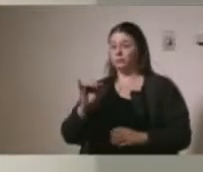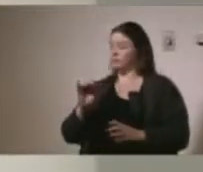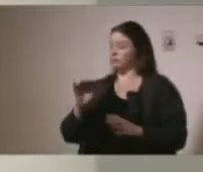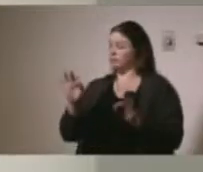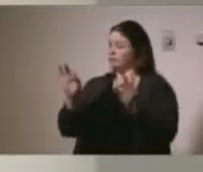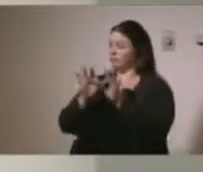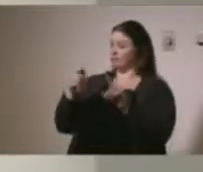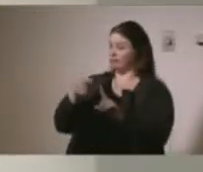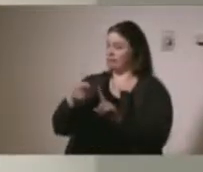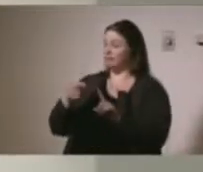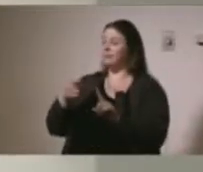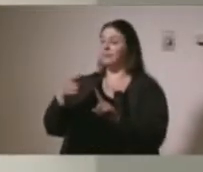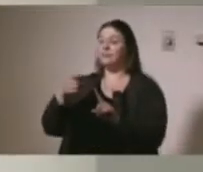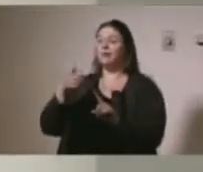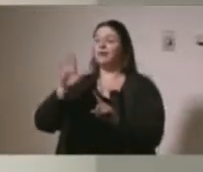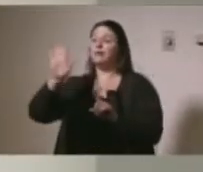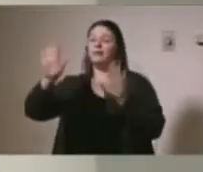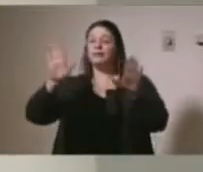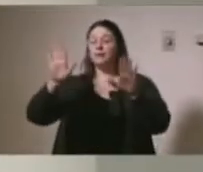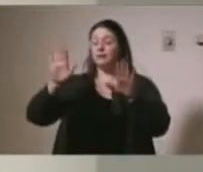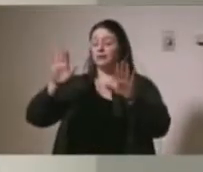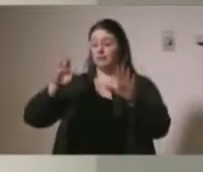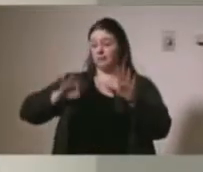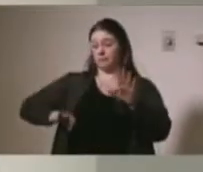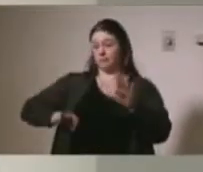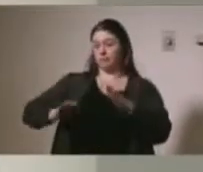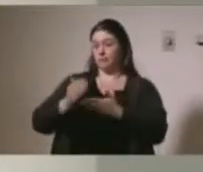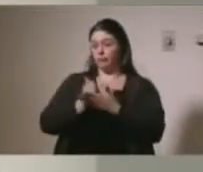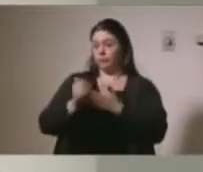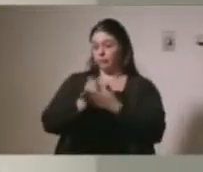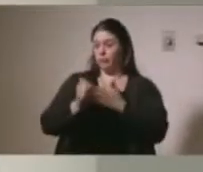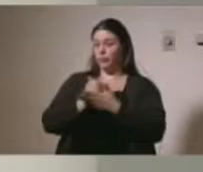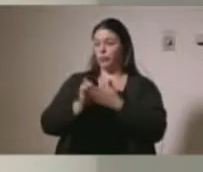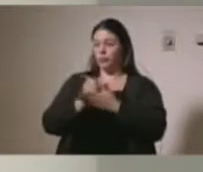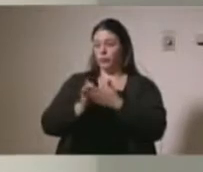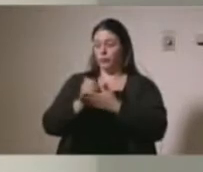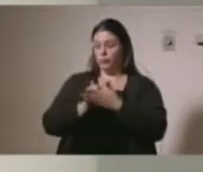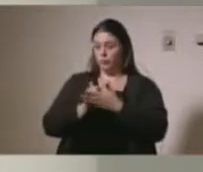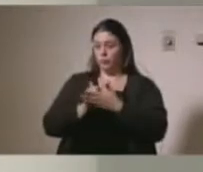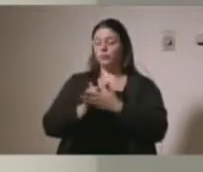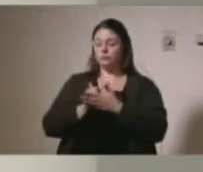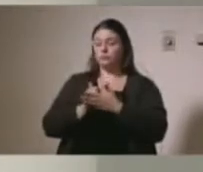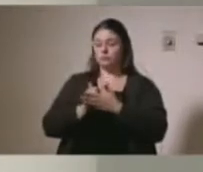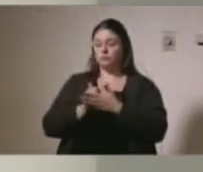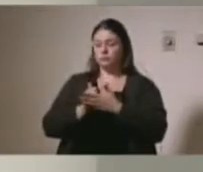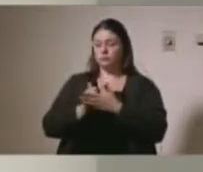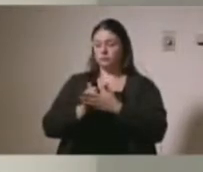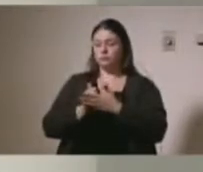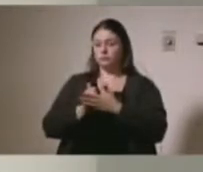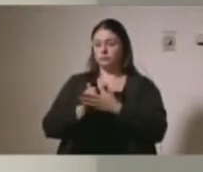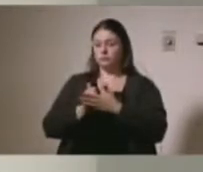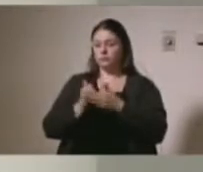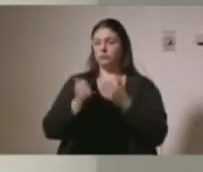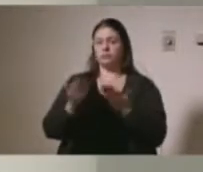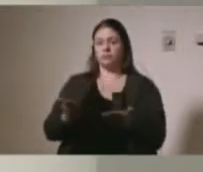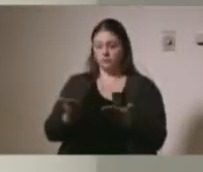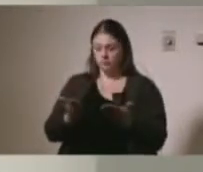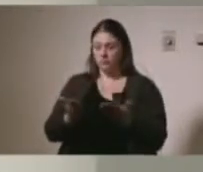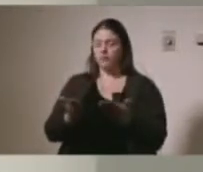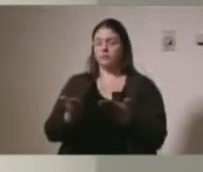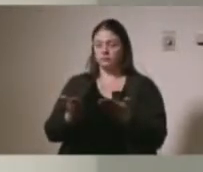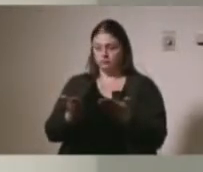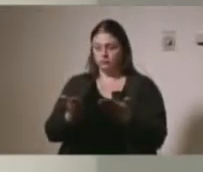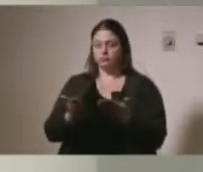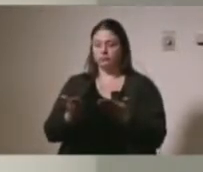generated by the postal banking services enabled the maintenance of postal